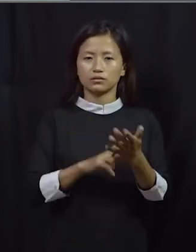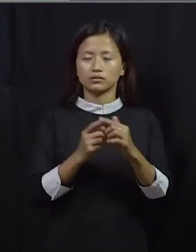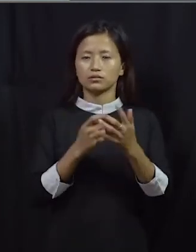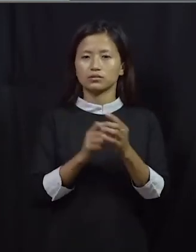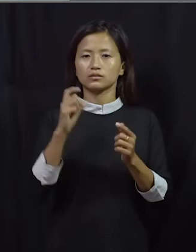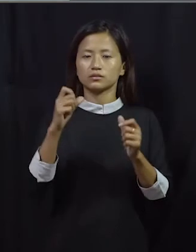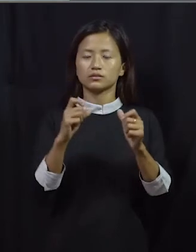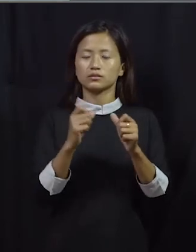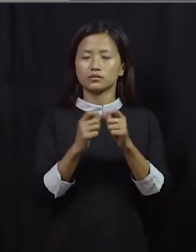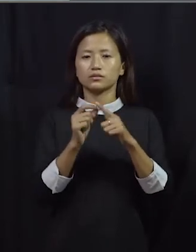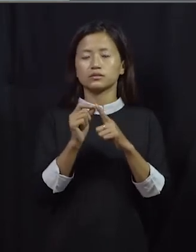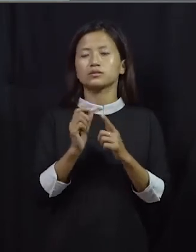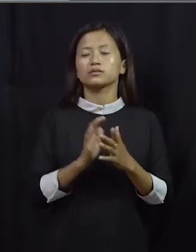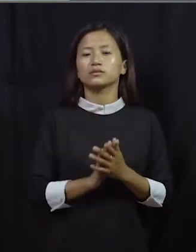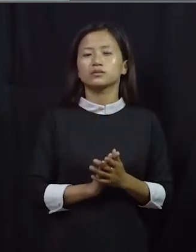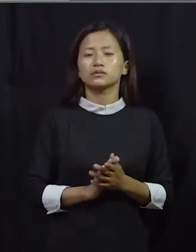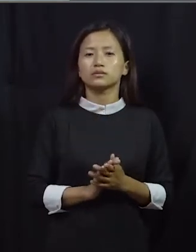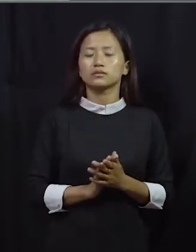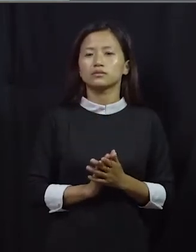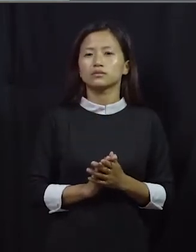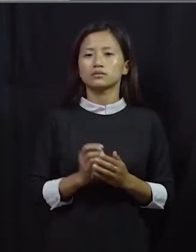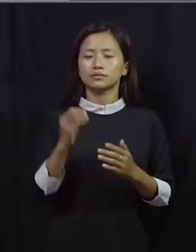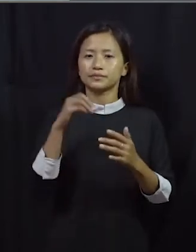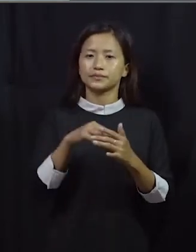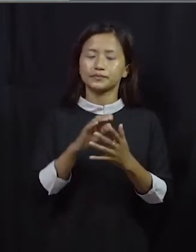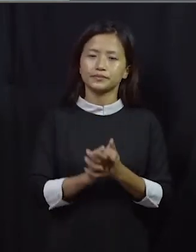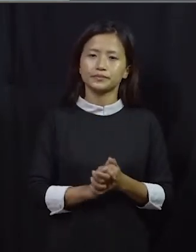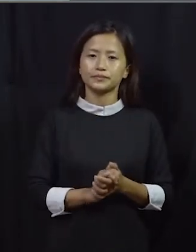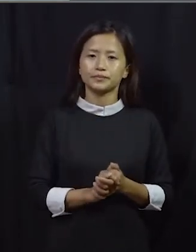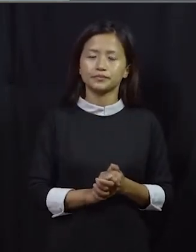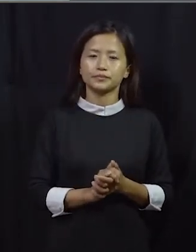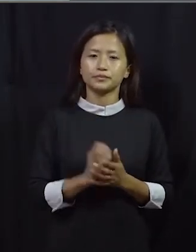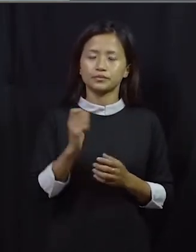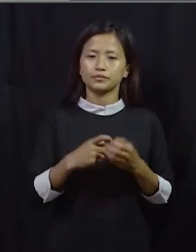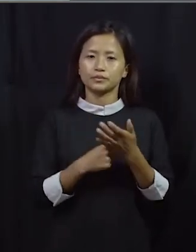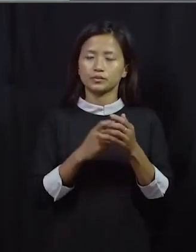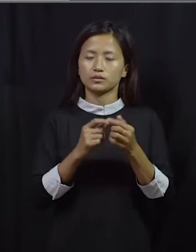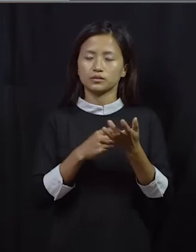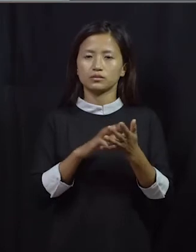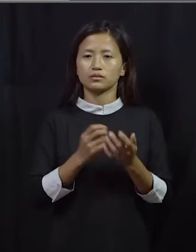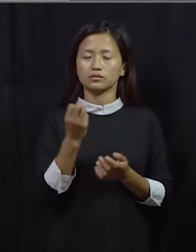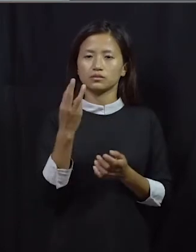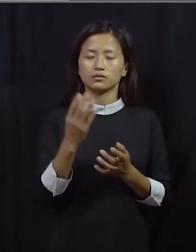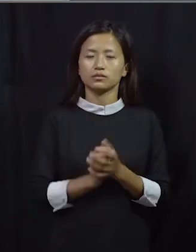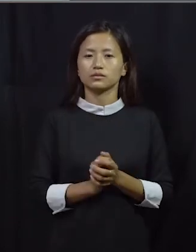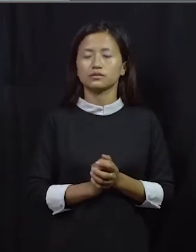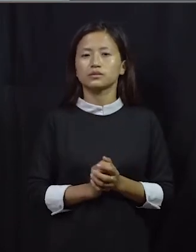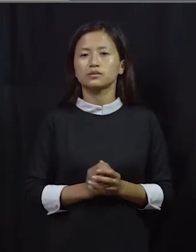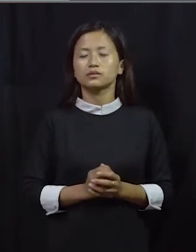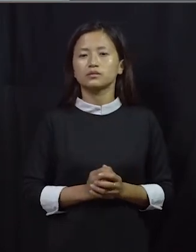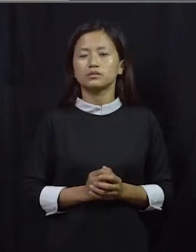the rate of 6% per annum. I'm sorry to mention here that you are also required to calculate the